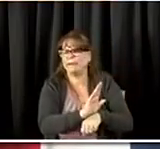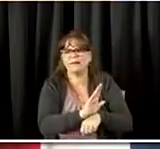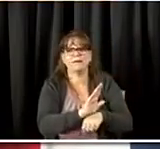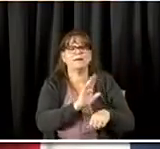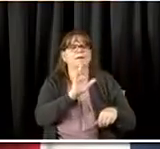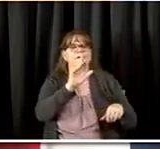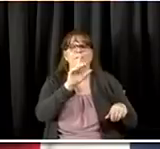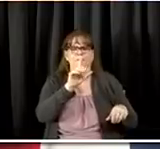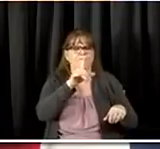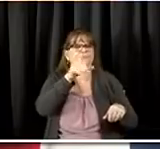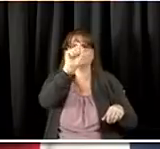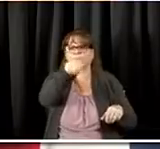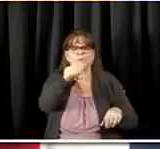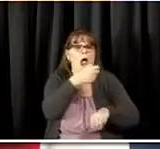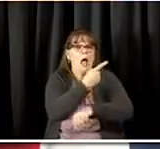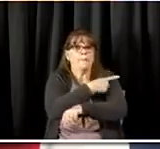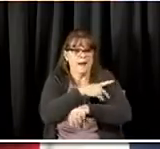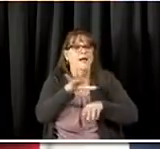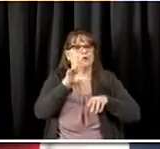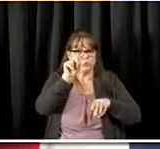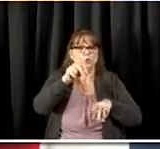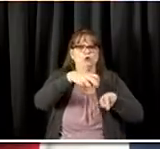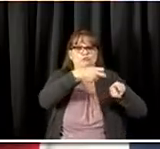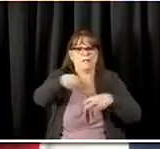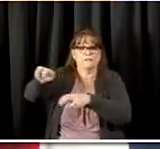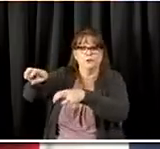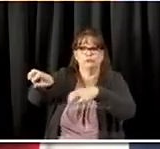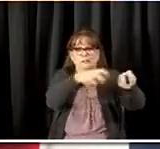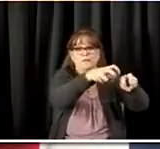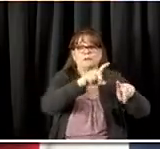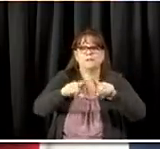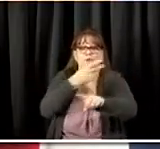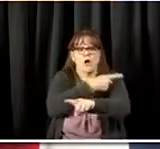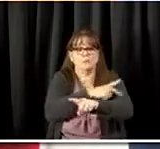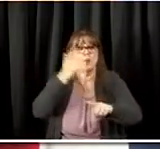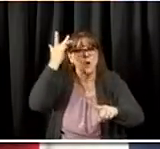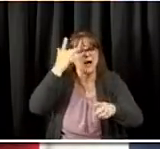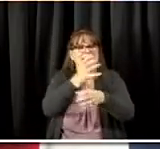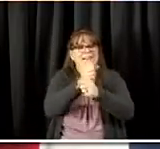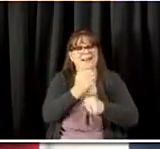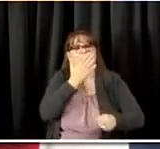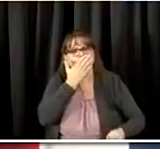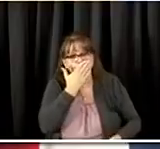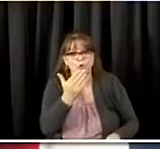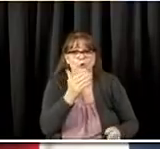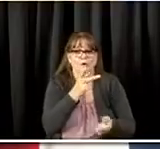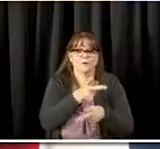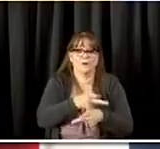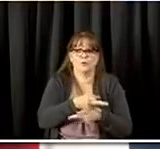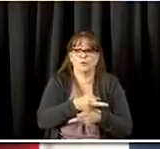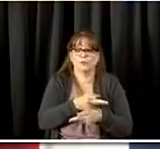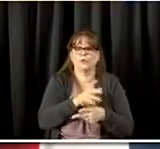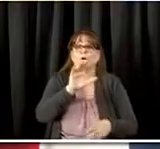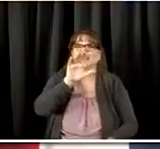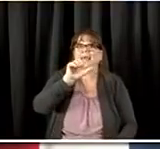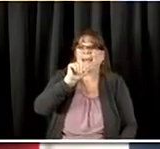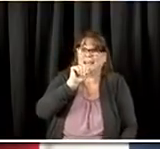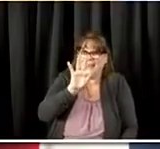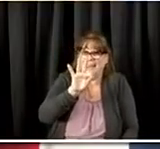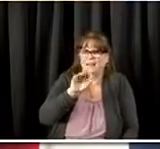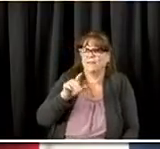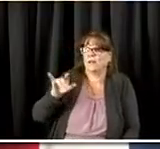to ensure that patients are able to receive the level of care they need. So that may mean, if a patient needs an ICU bed, there's